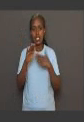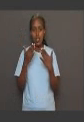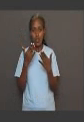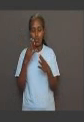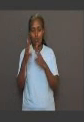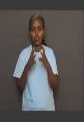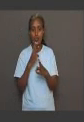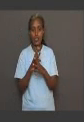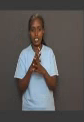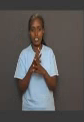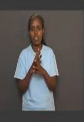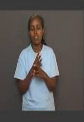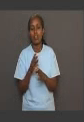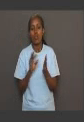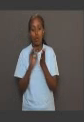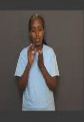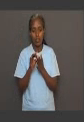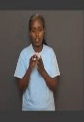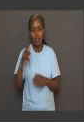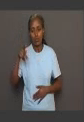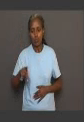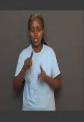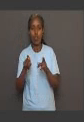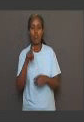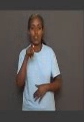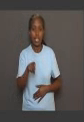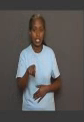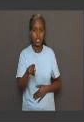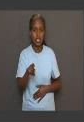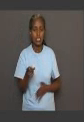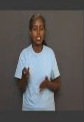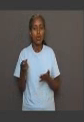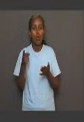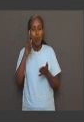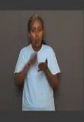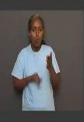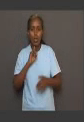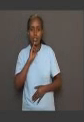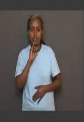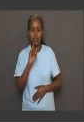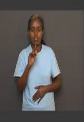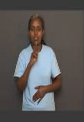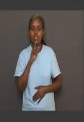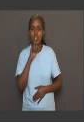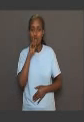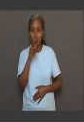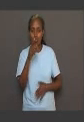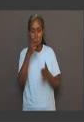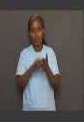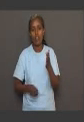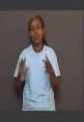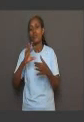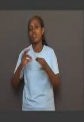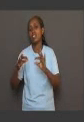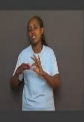quantifier to p of x, then what is the truth value of the statement?